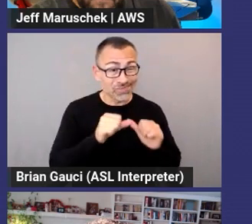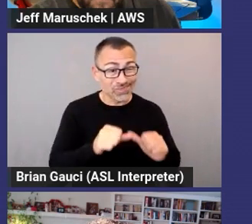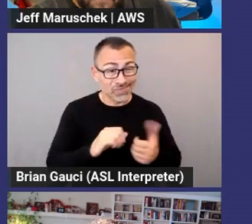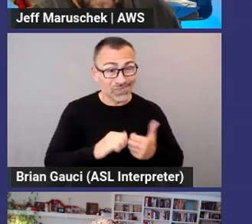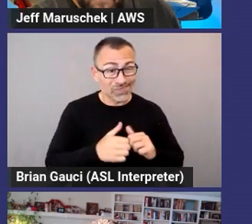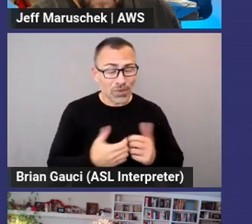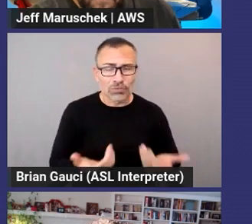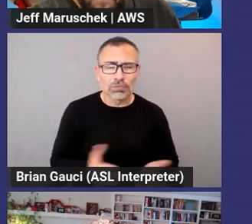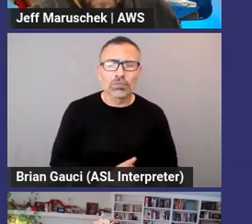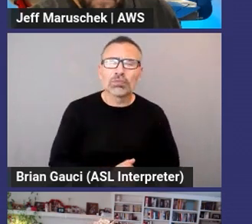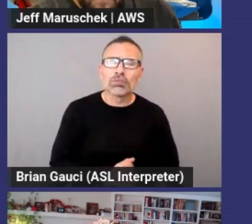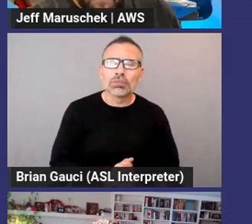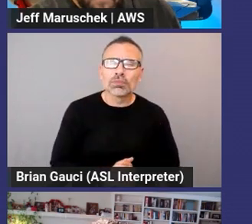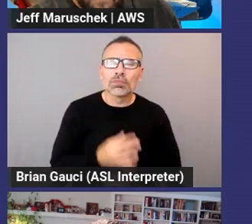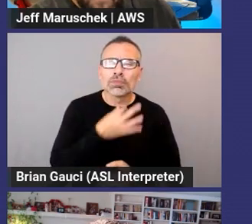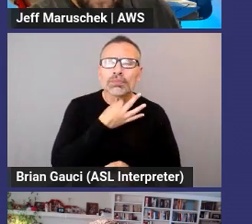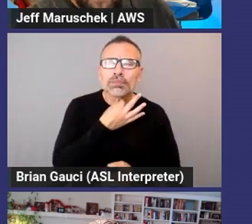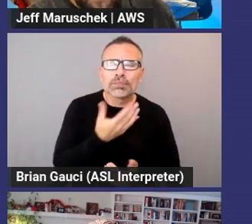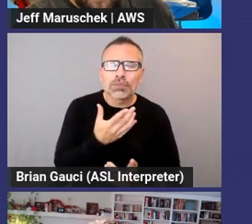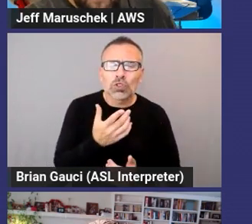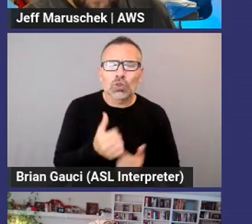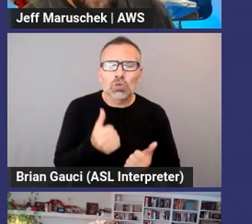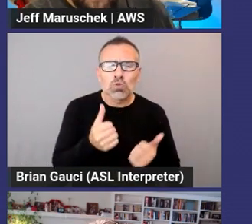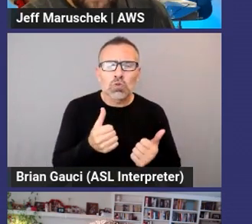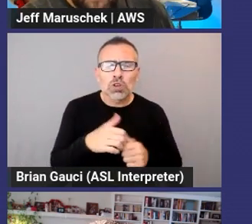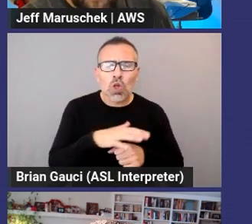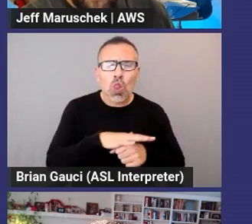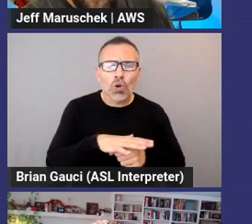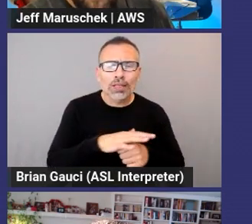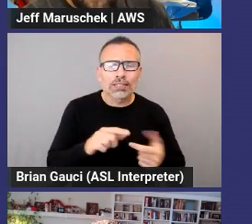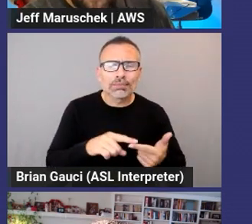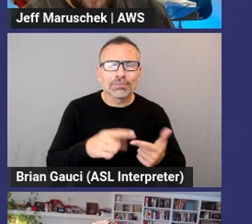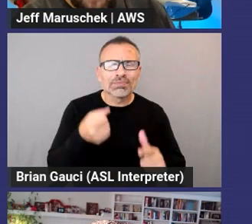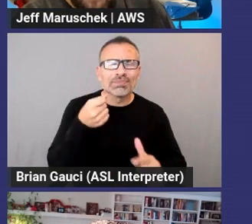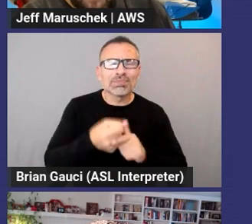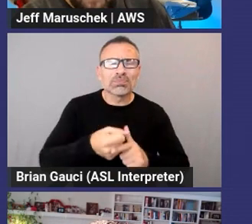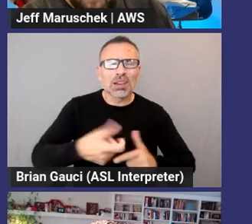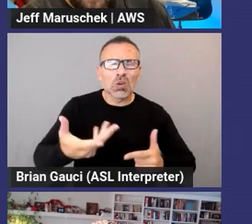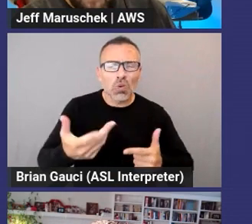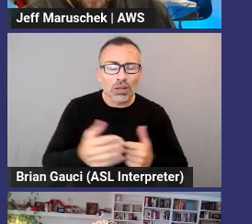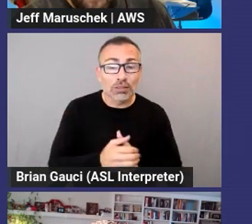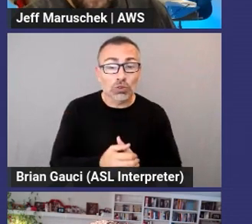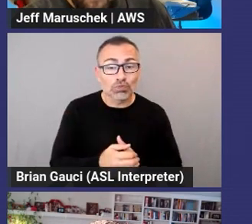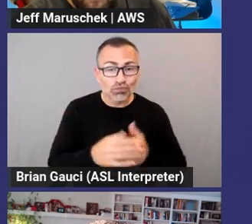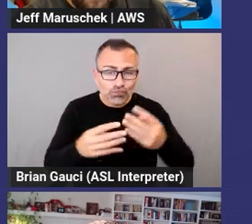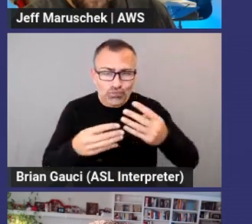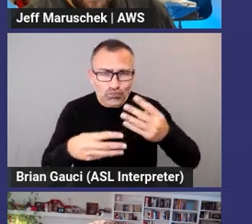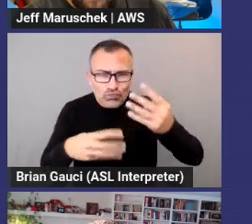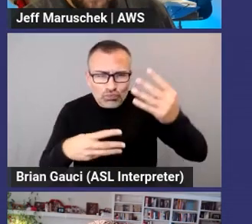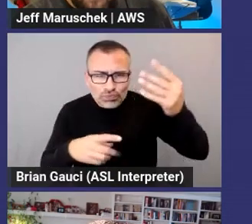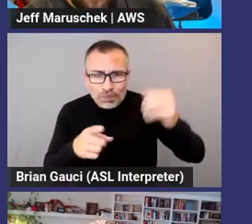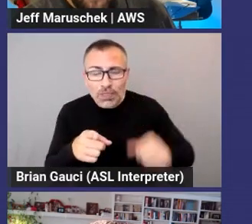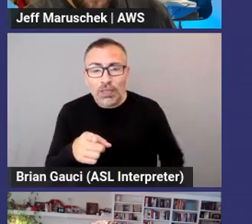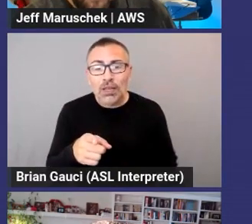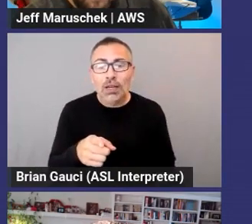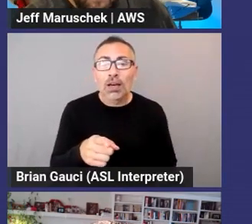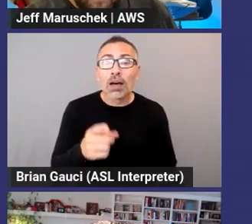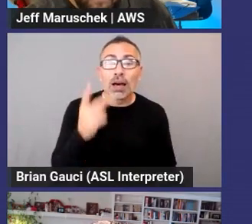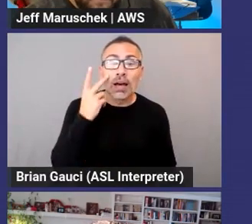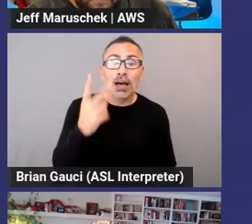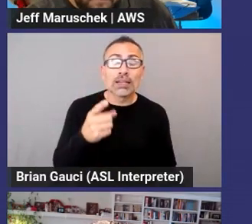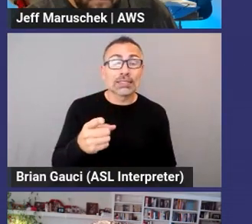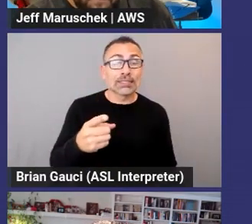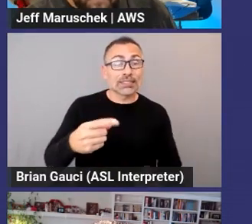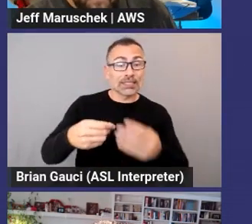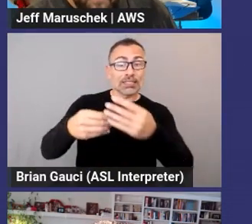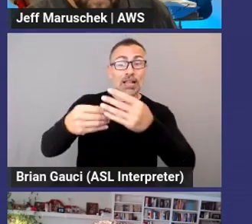to understand what these locations are, what is the impact. I scroll down further and I see that there's a list of